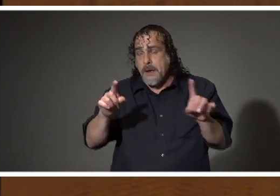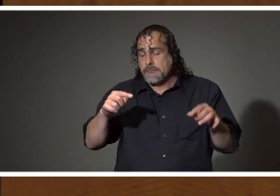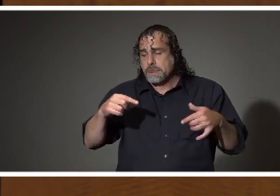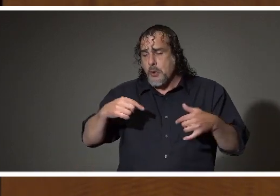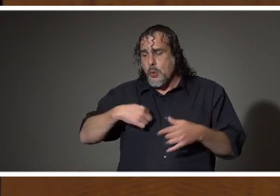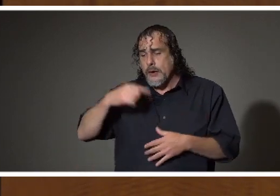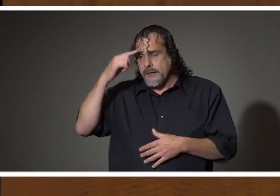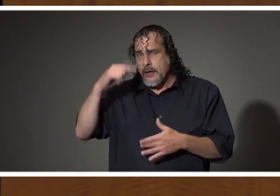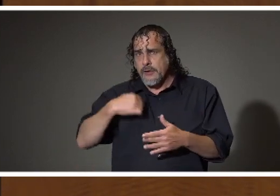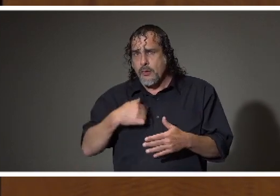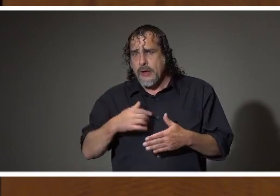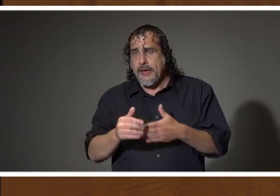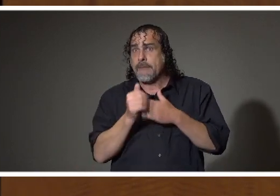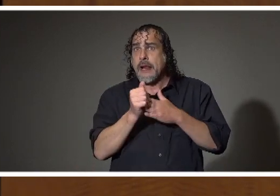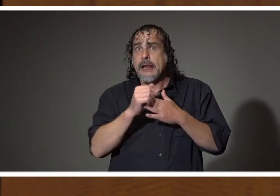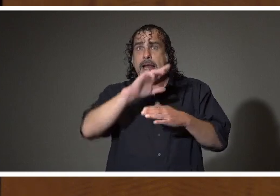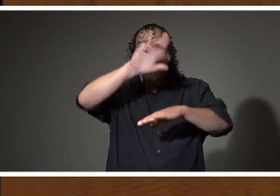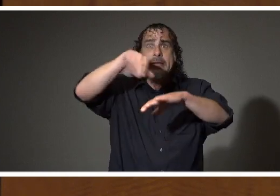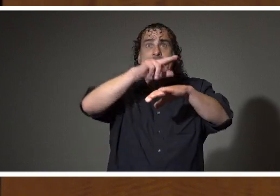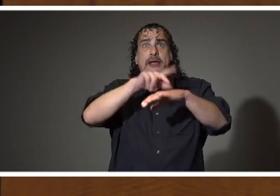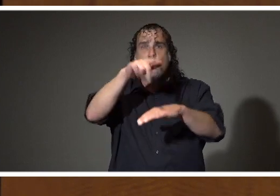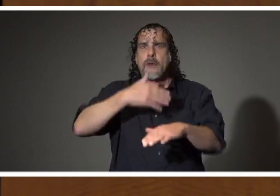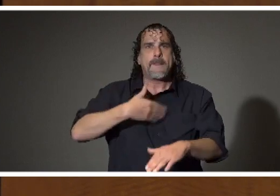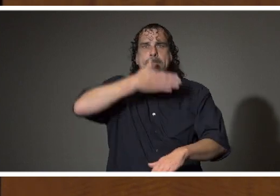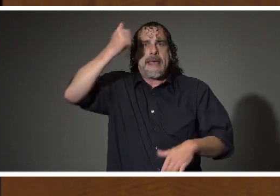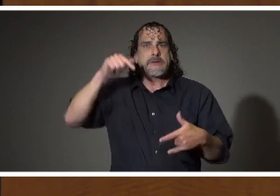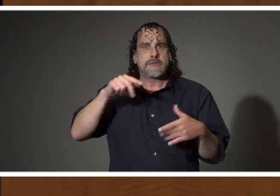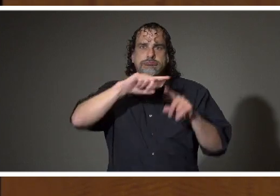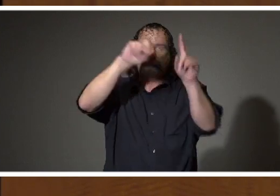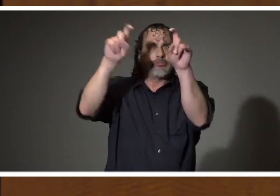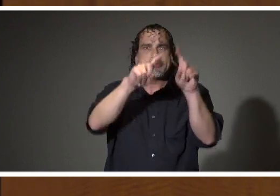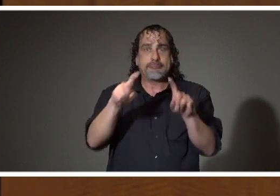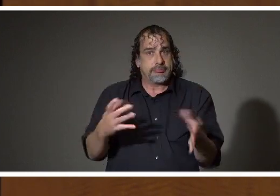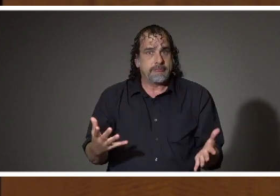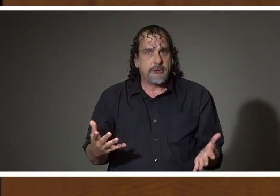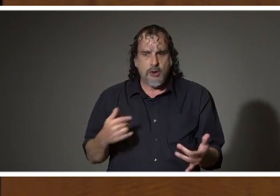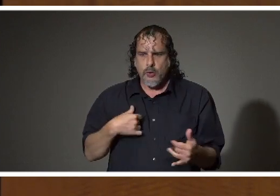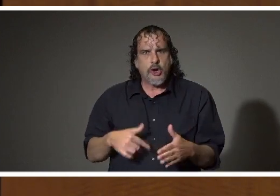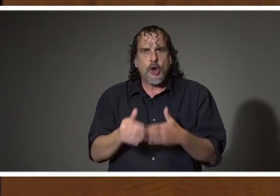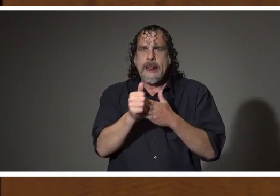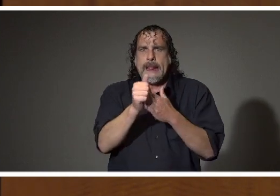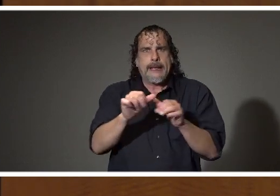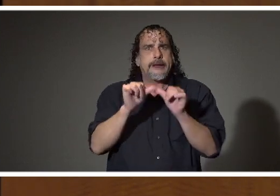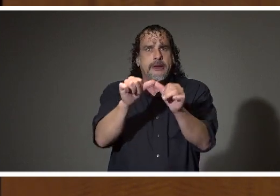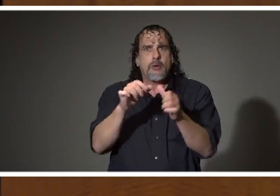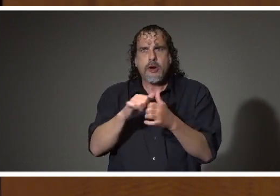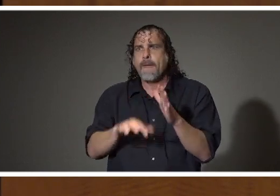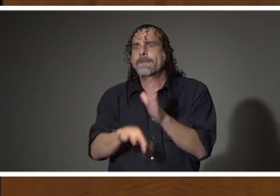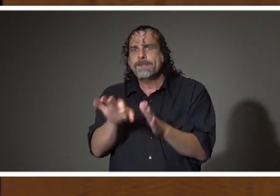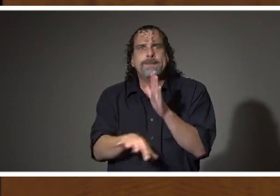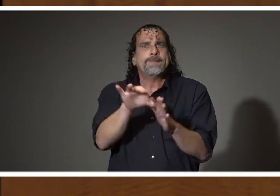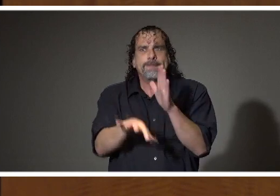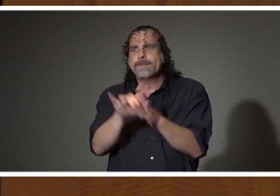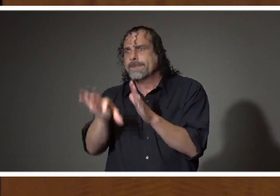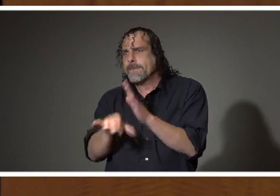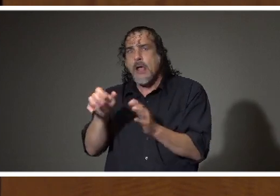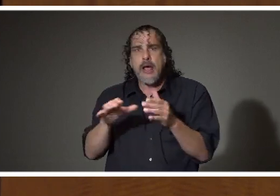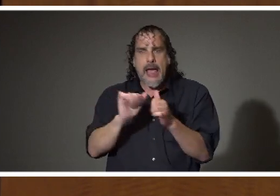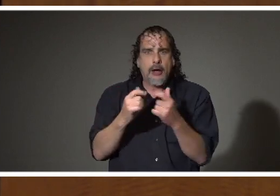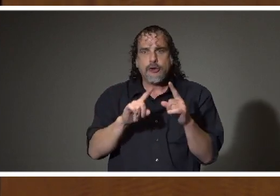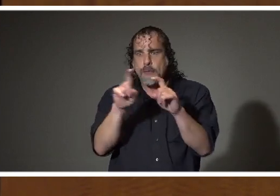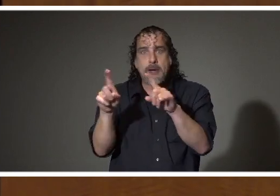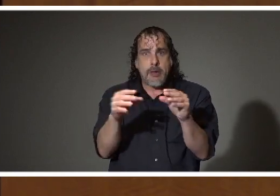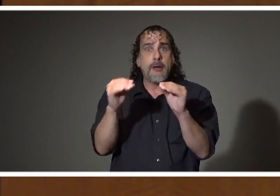a leader nationally when it comes to testing. We're going to continue to lead. We're going to continue to find ways. And the way we've been a leader is